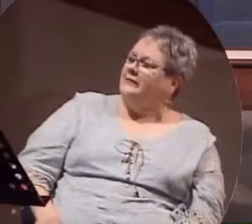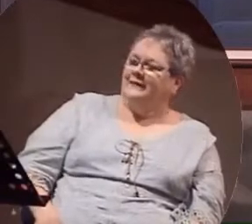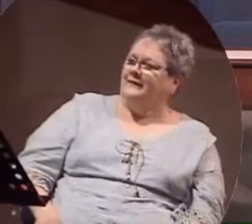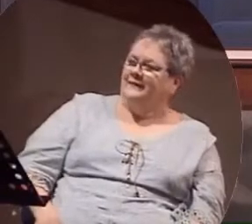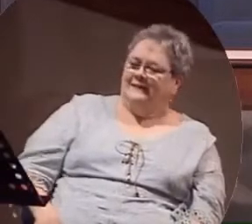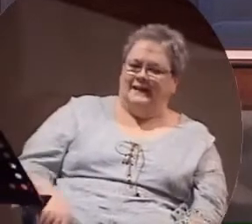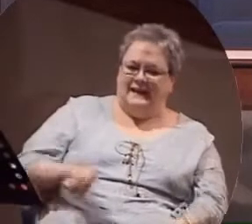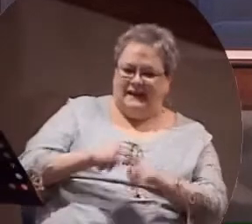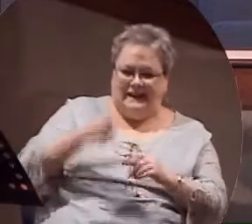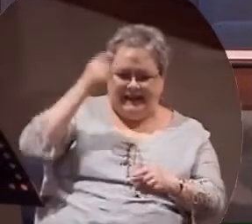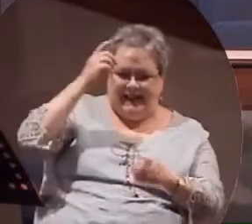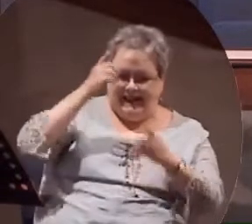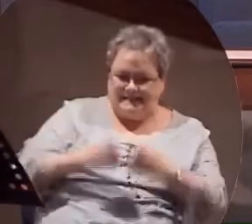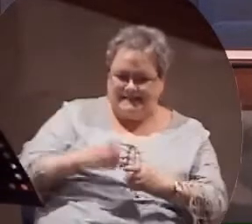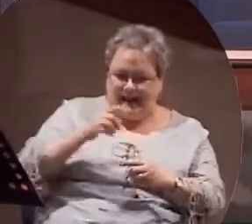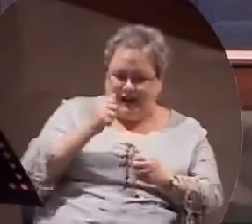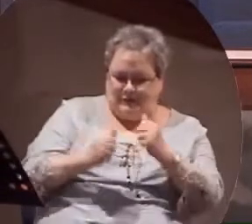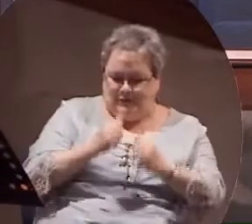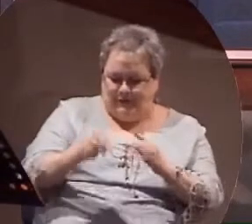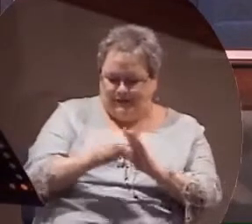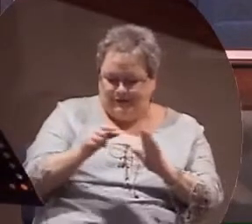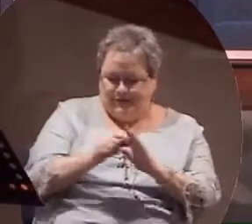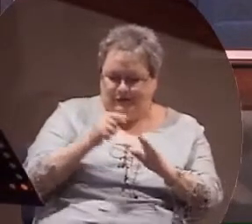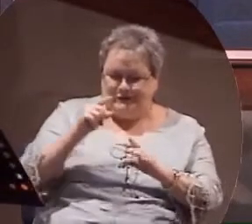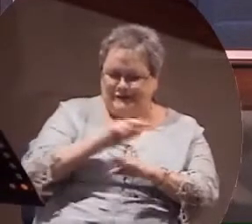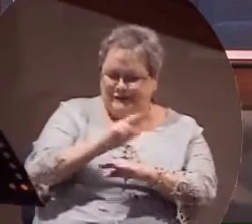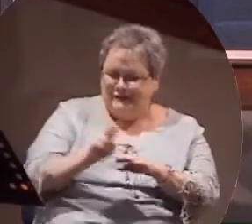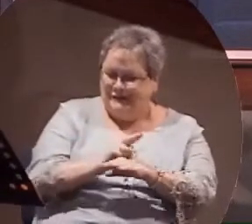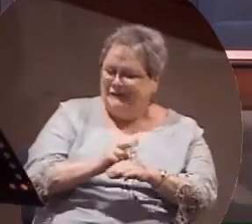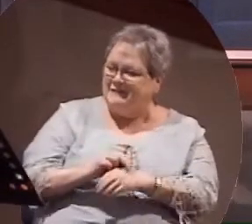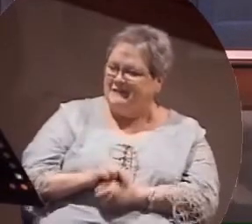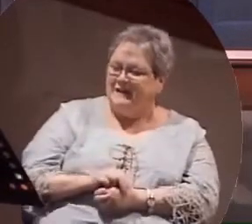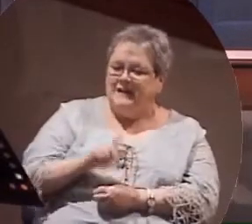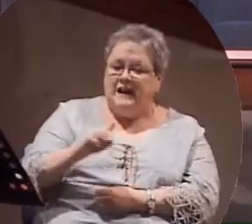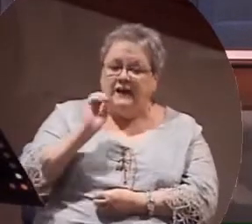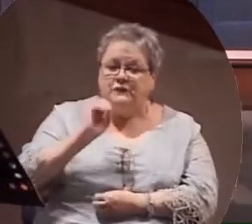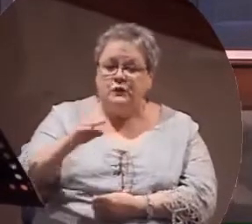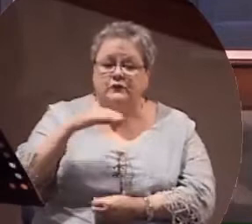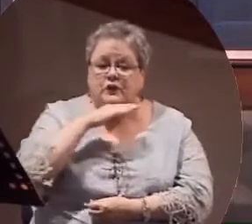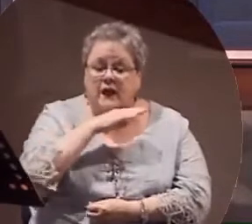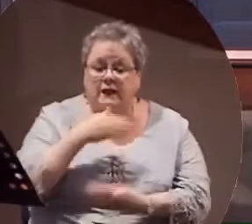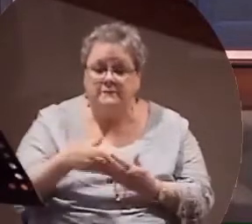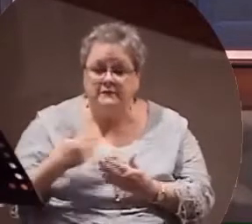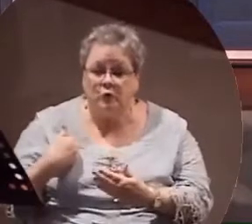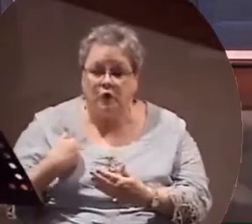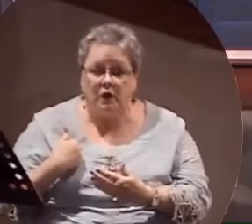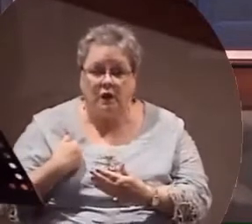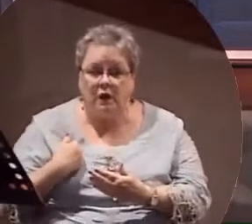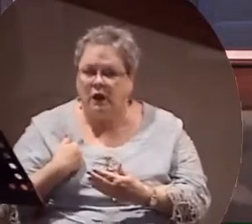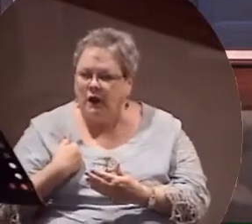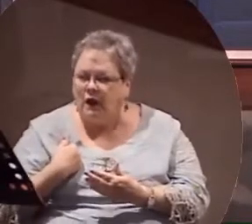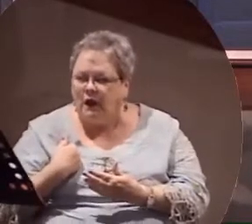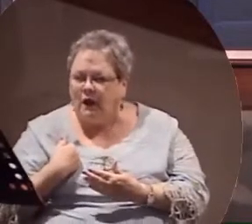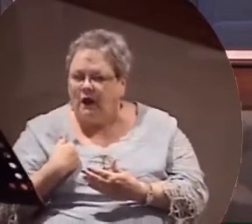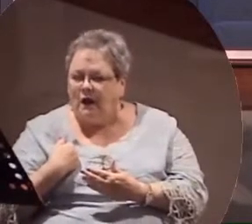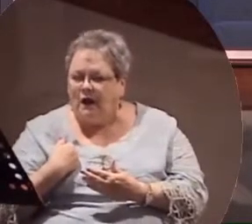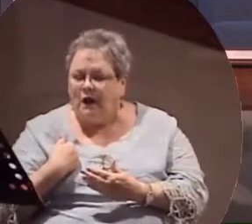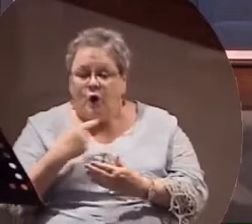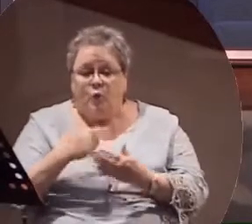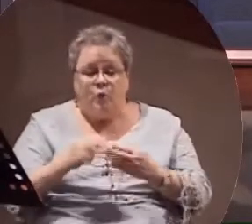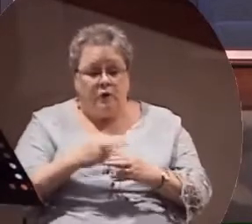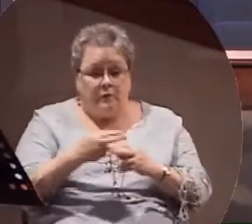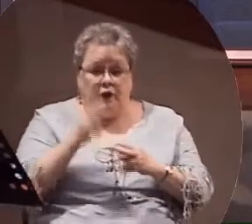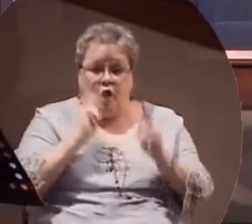one. Let me ask you something. Have you ever told a lie before? What do we call people that